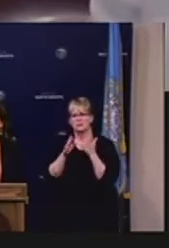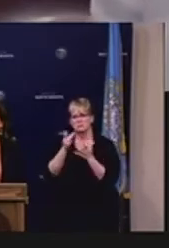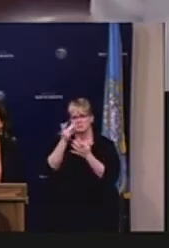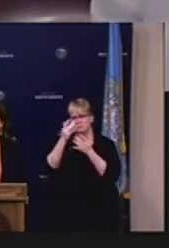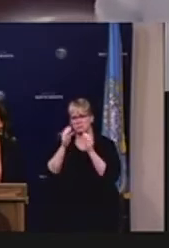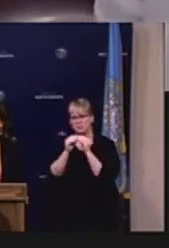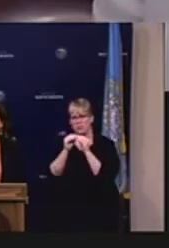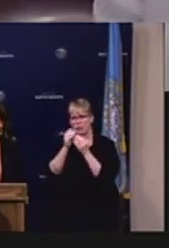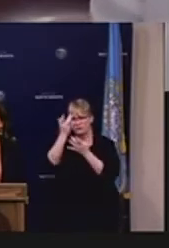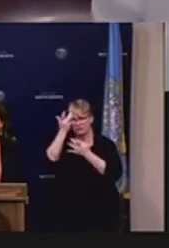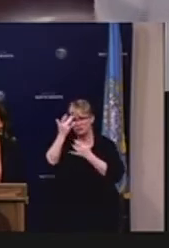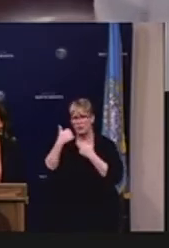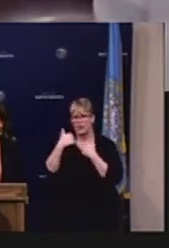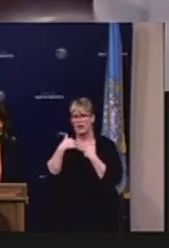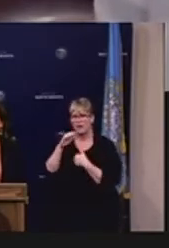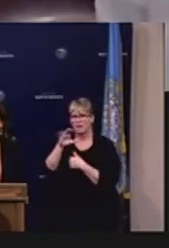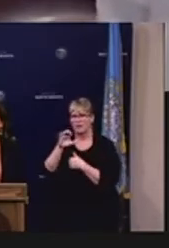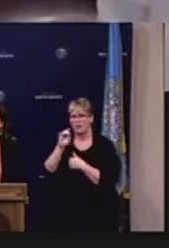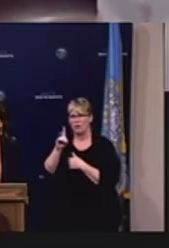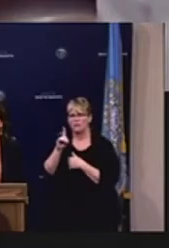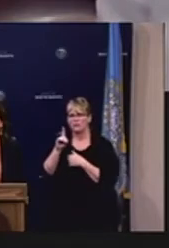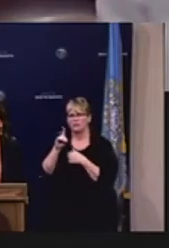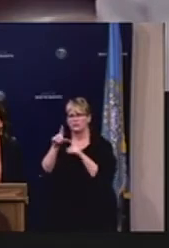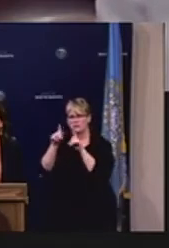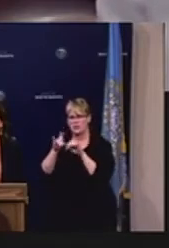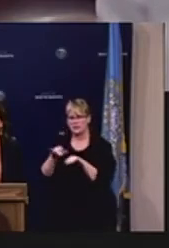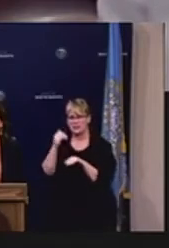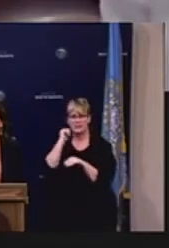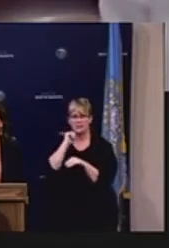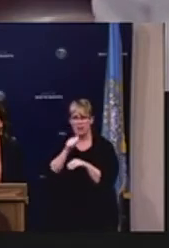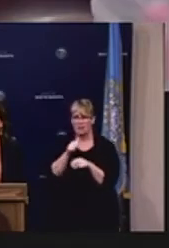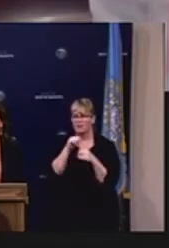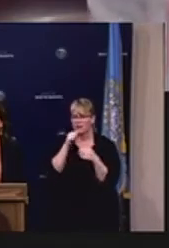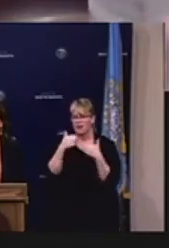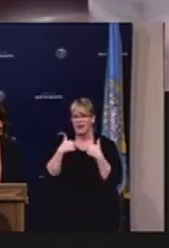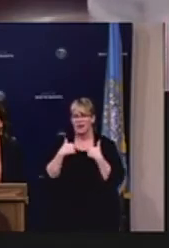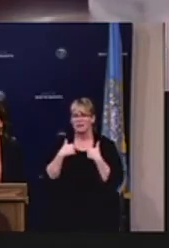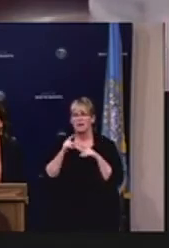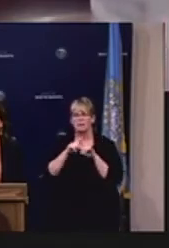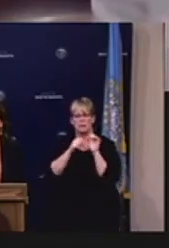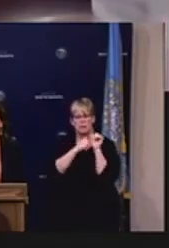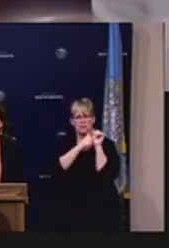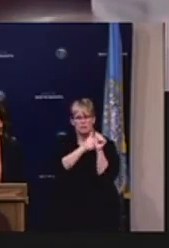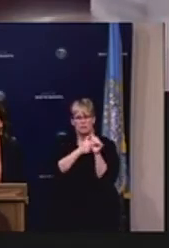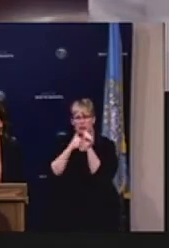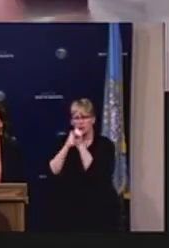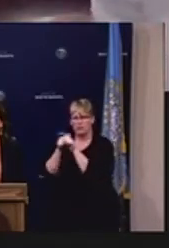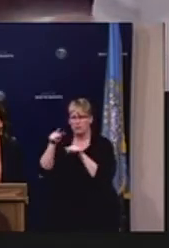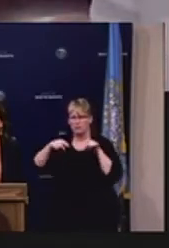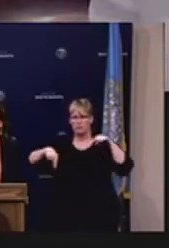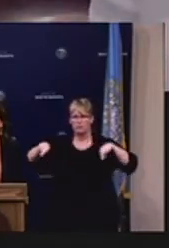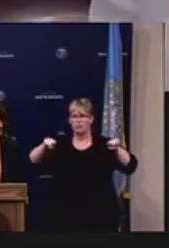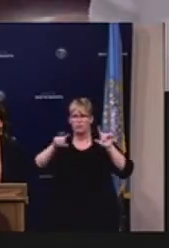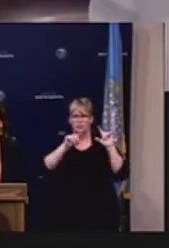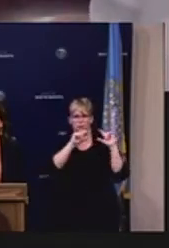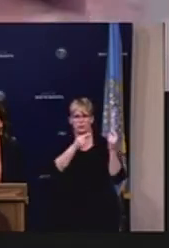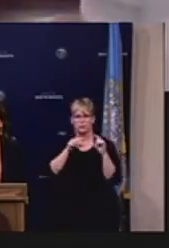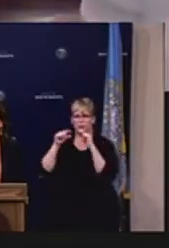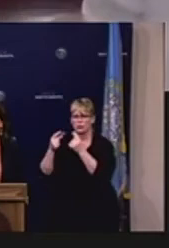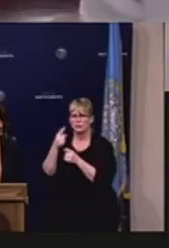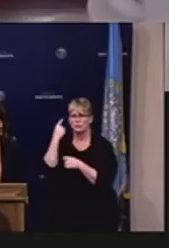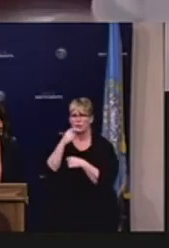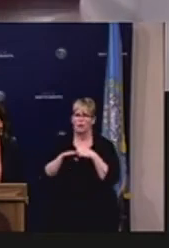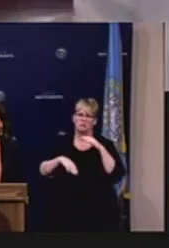COVID test. If they did not, they would not get the COVID test. But we follow those individuals for approximately 45